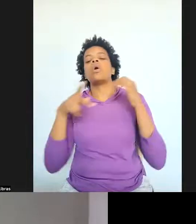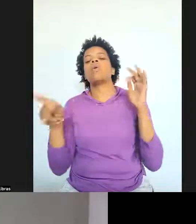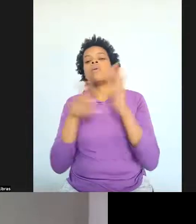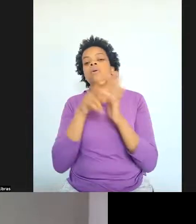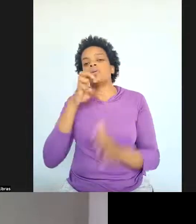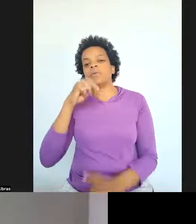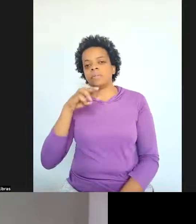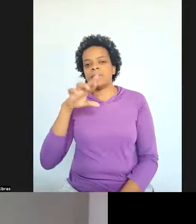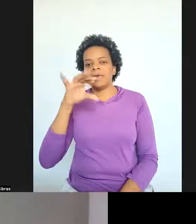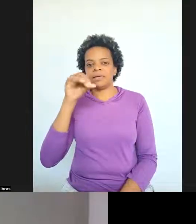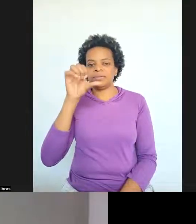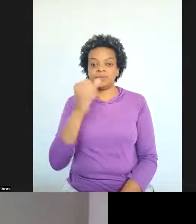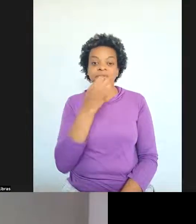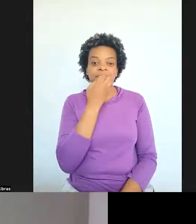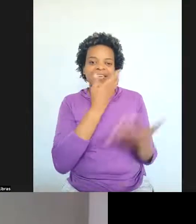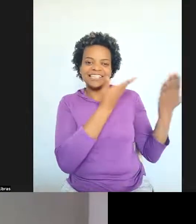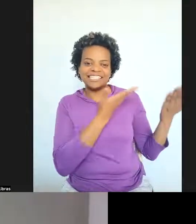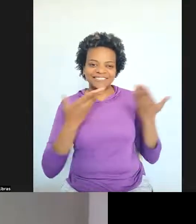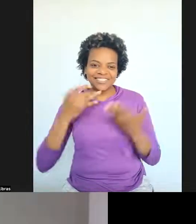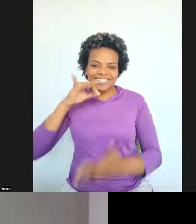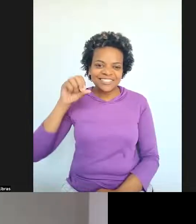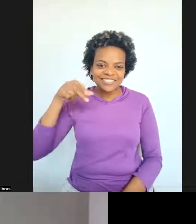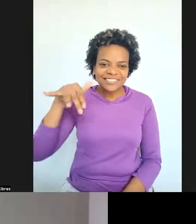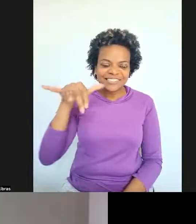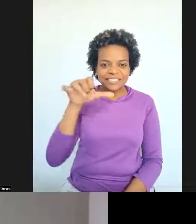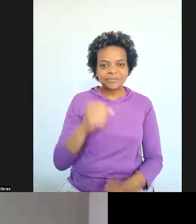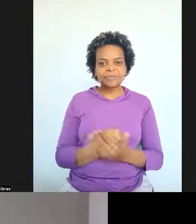project. The floor is yours, Jonas.